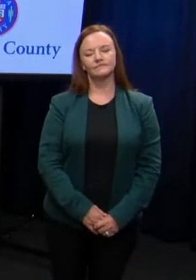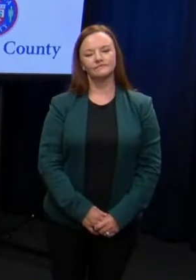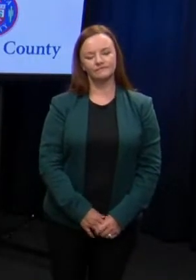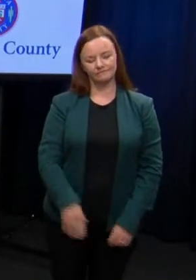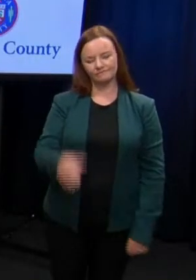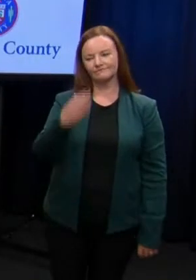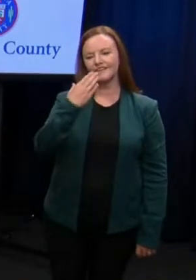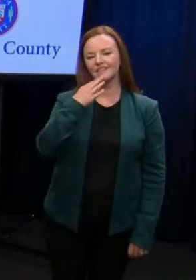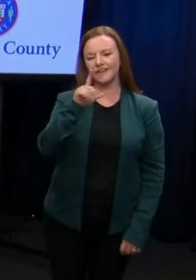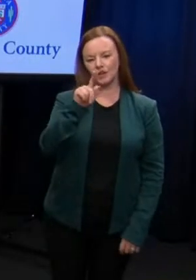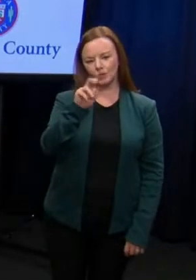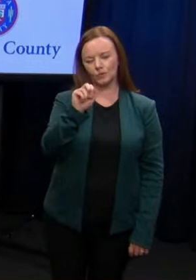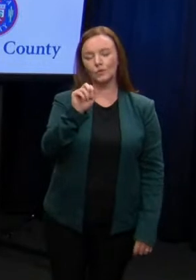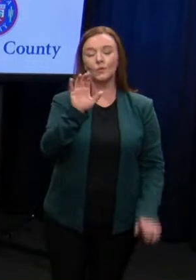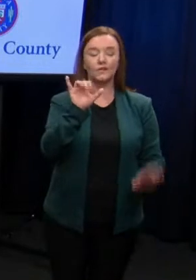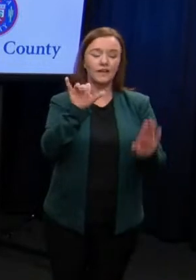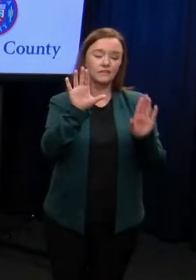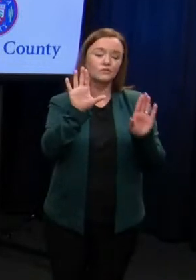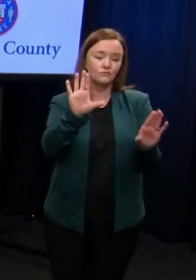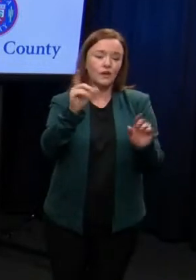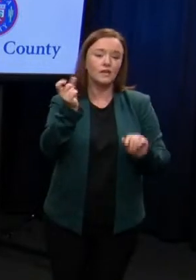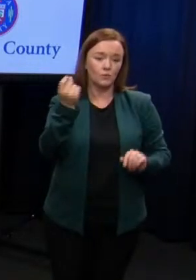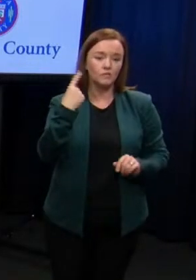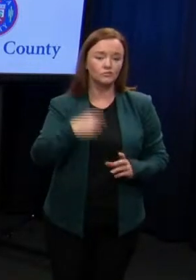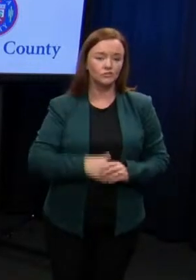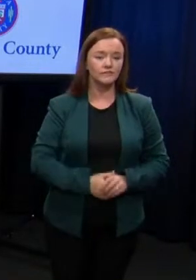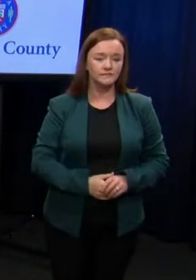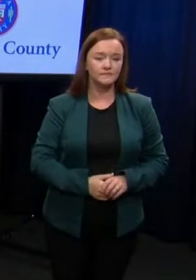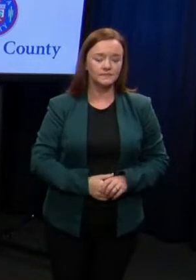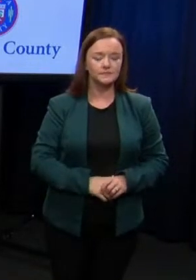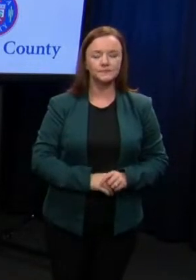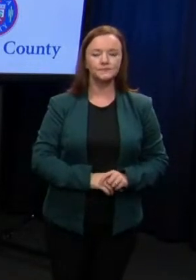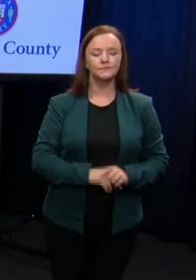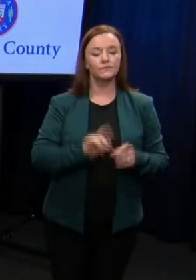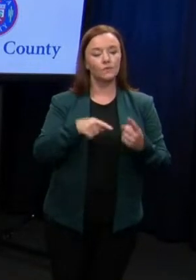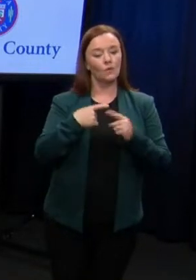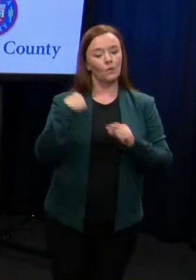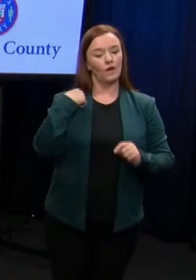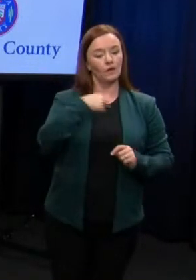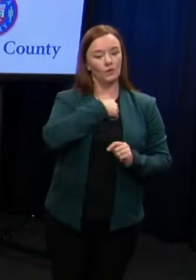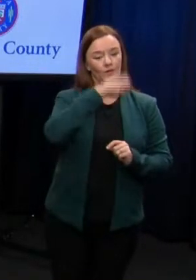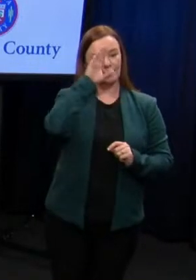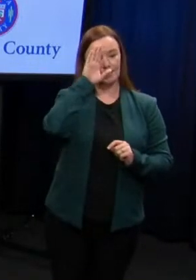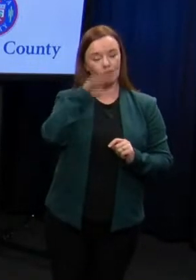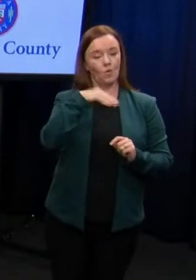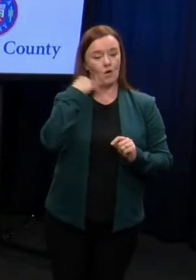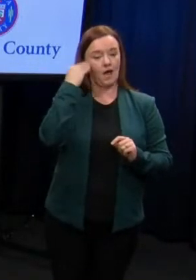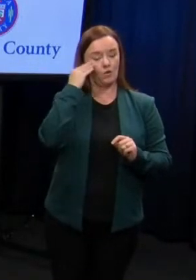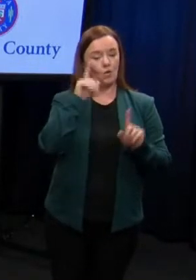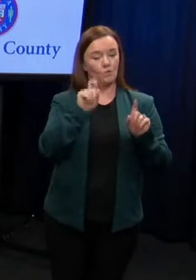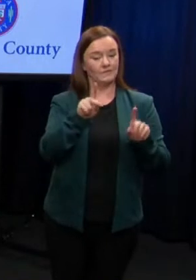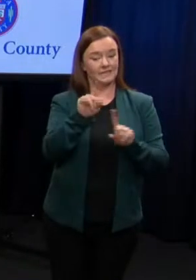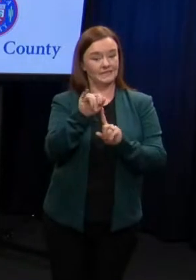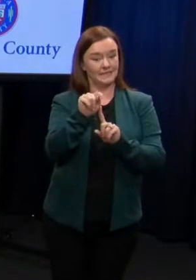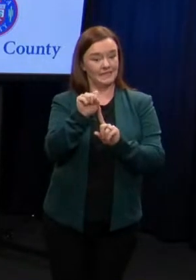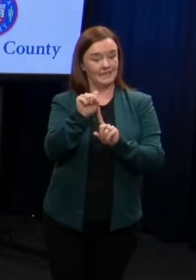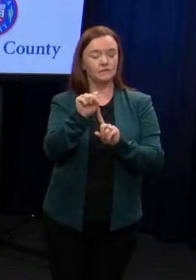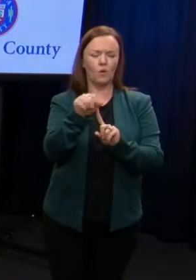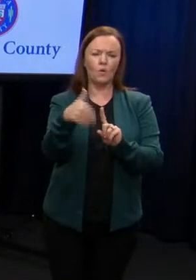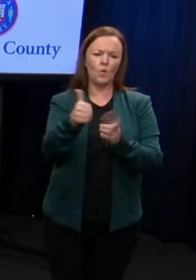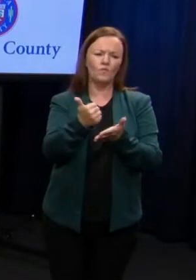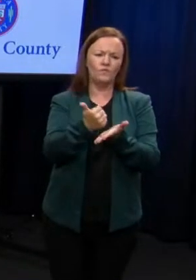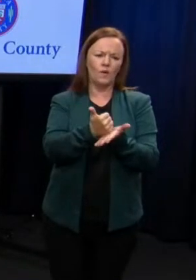Thank you, Luke, for that question. That is a great question. So when we know that these at-home test kits are extremely